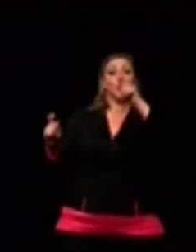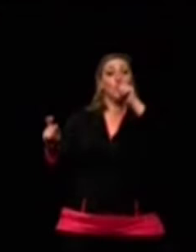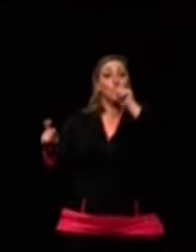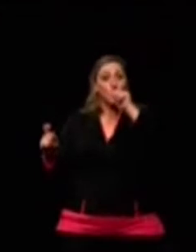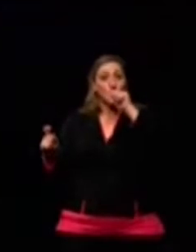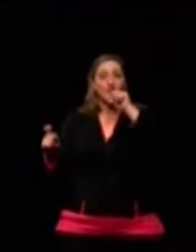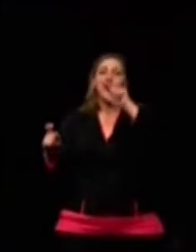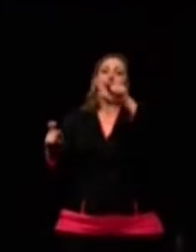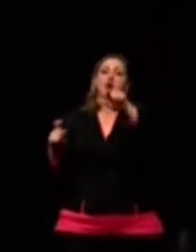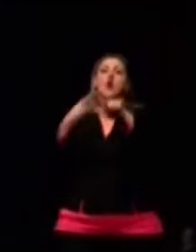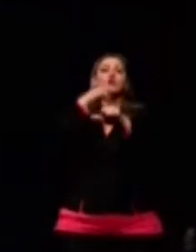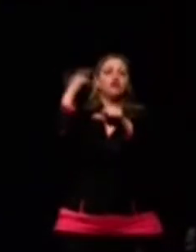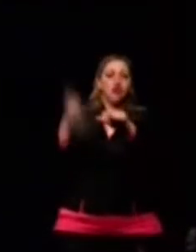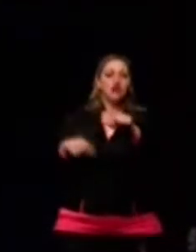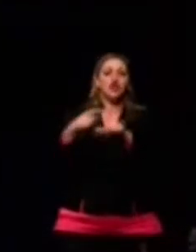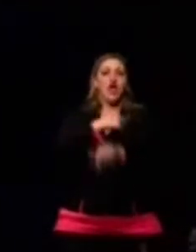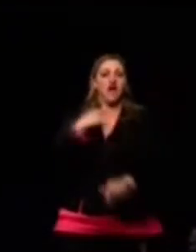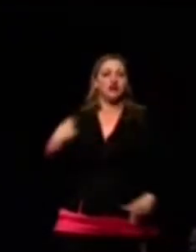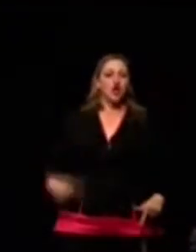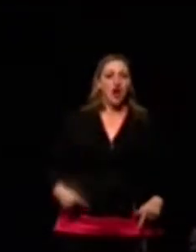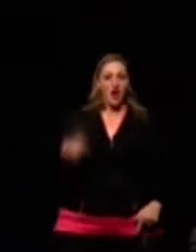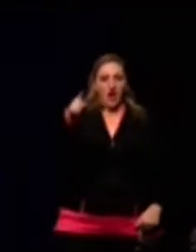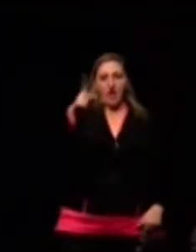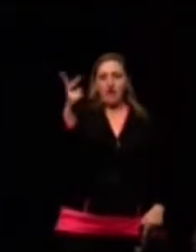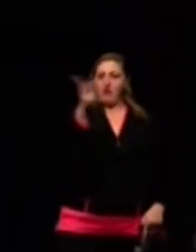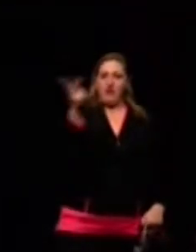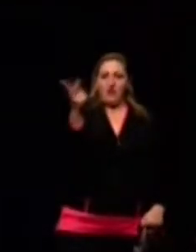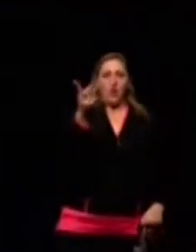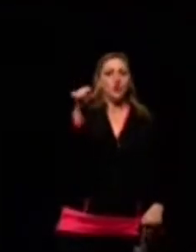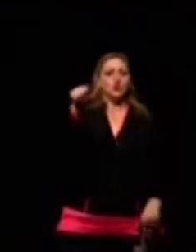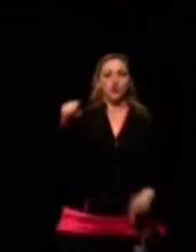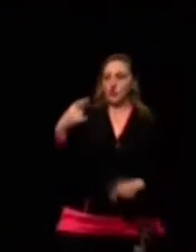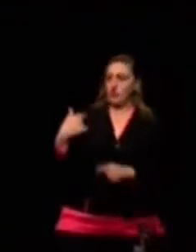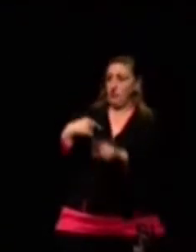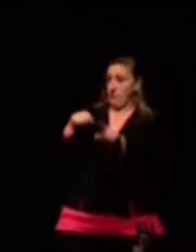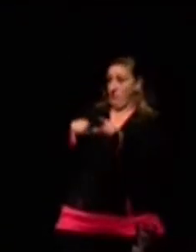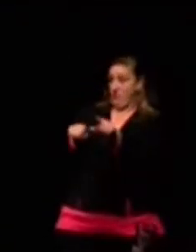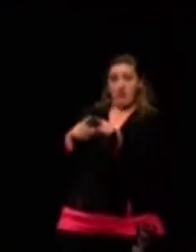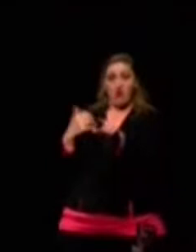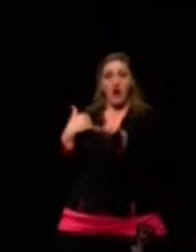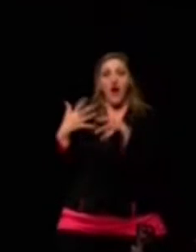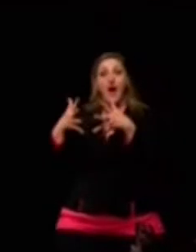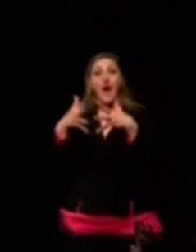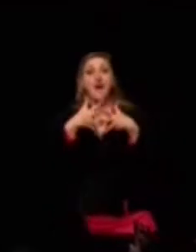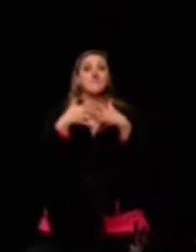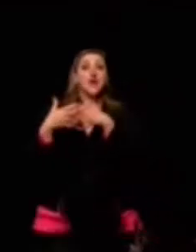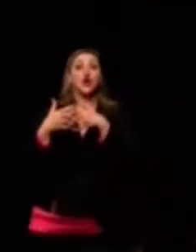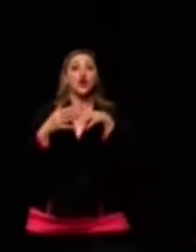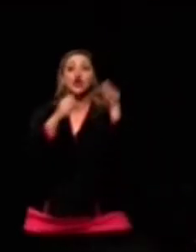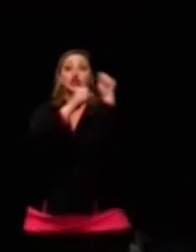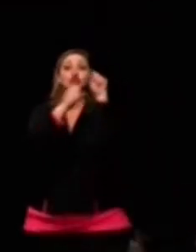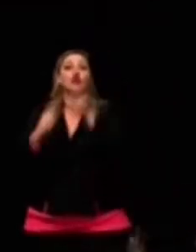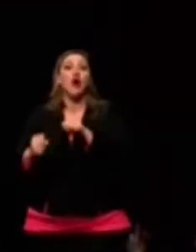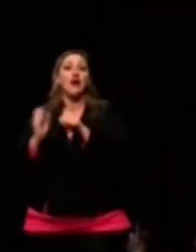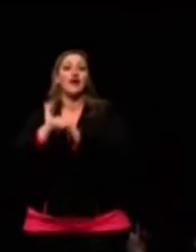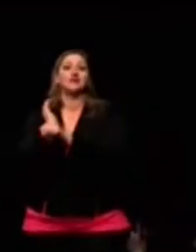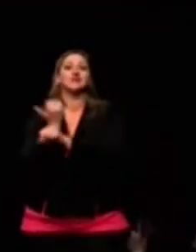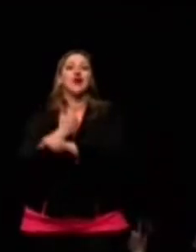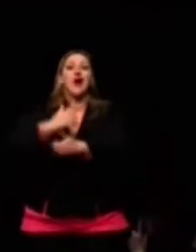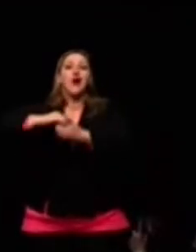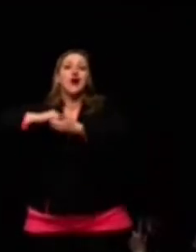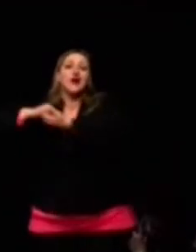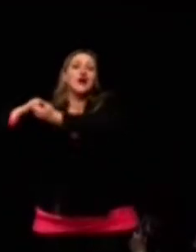because they know something we need to remember. America is only as strong as our unity and